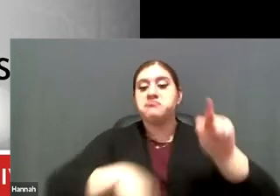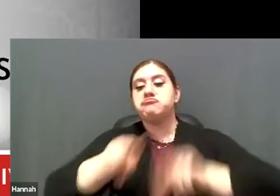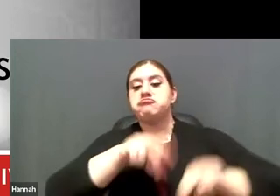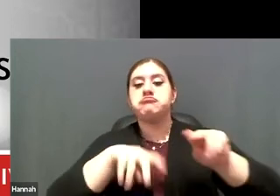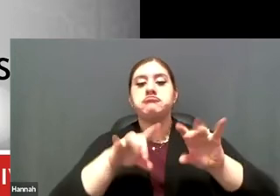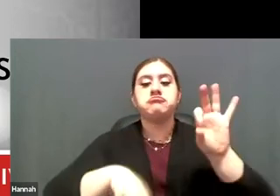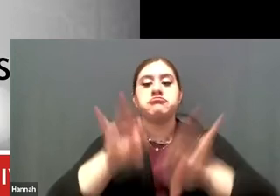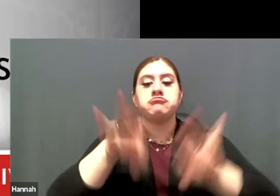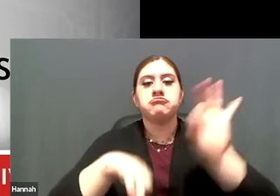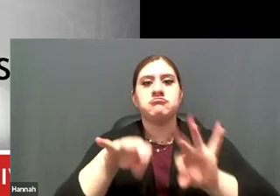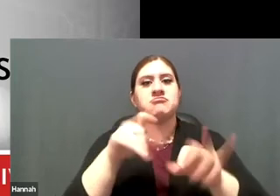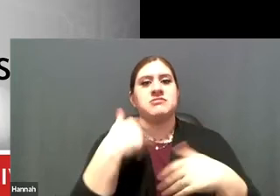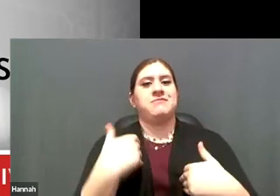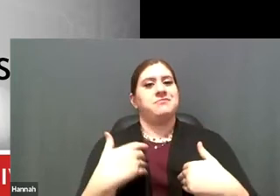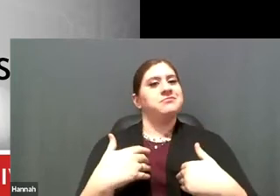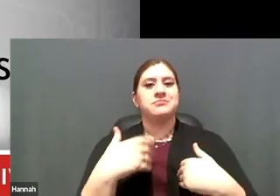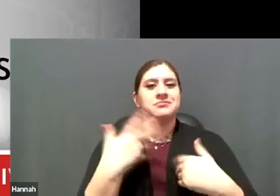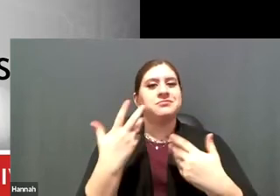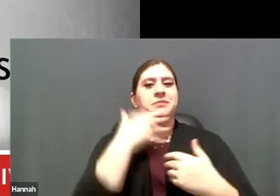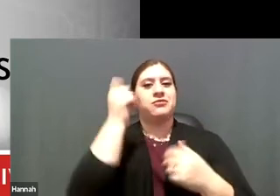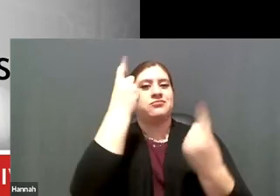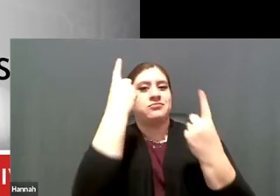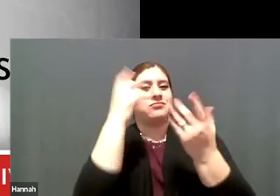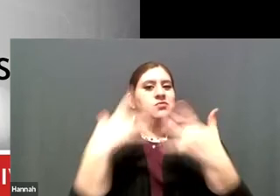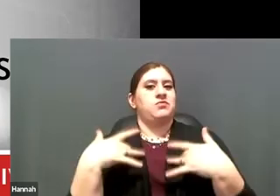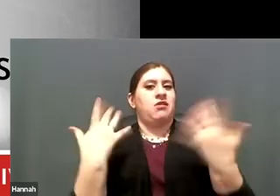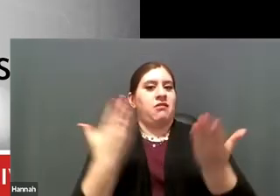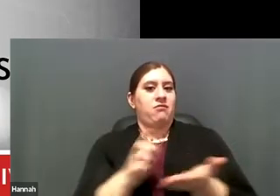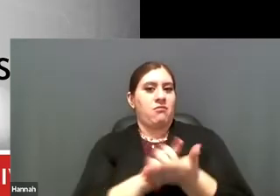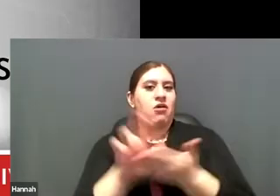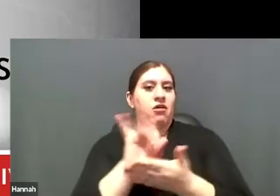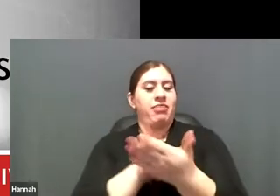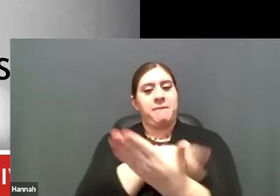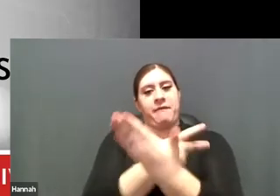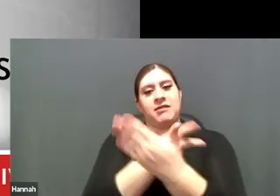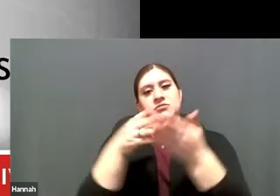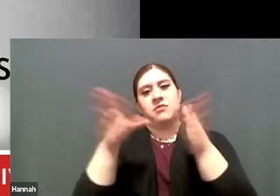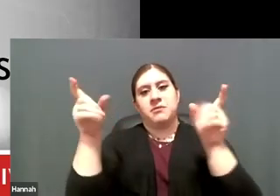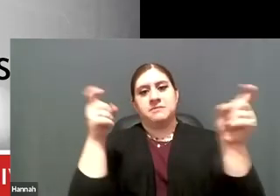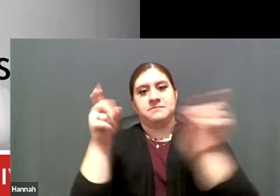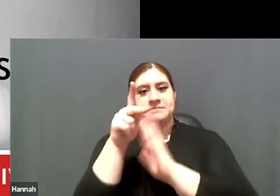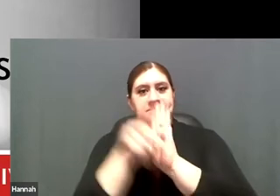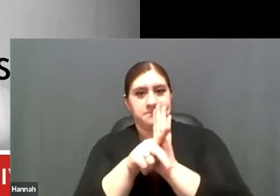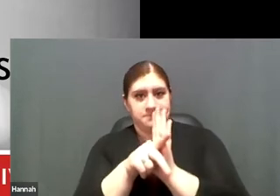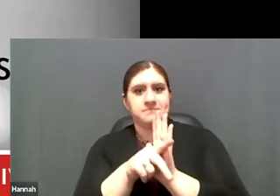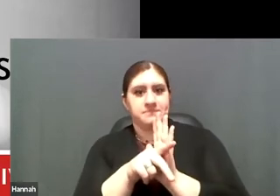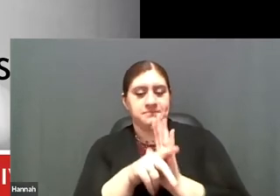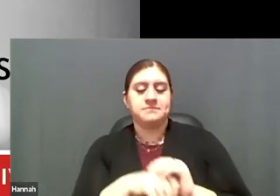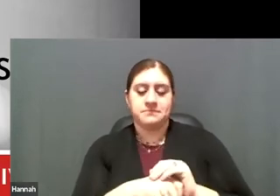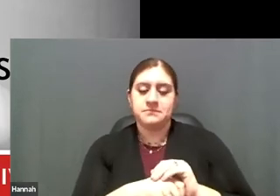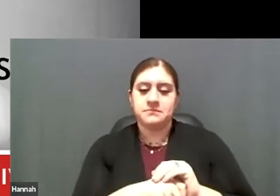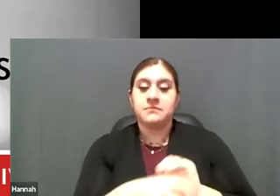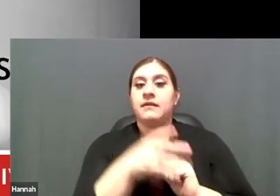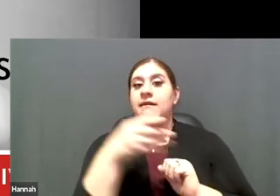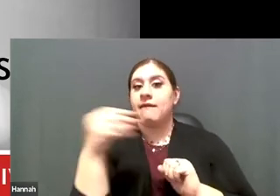through and you can get a better feel for what's going on at Lamar in the Master Public Policy Study, Public Administration Studies,